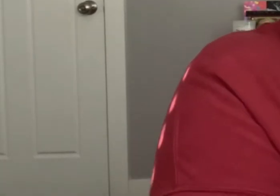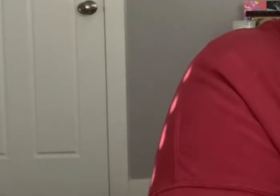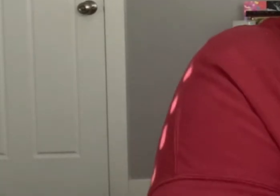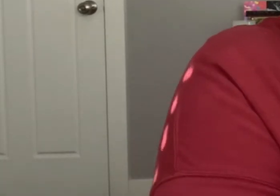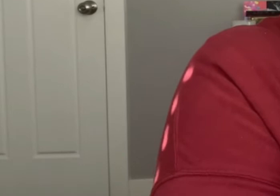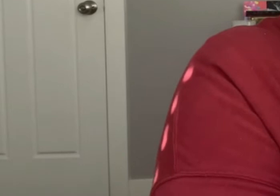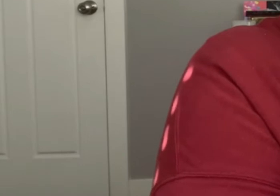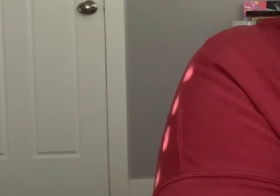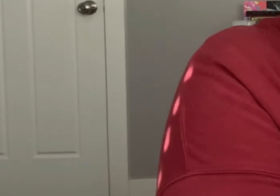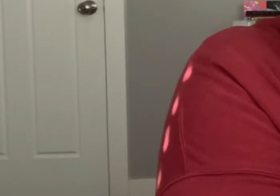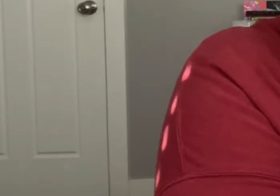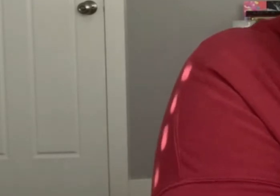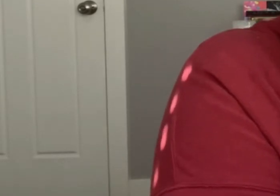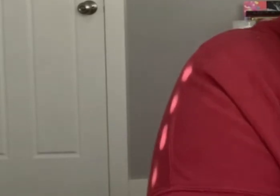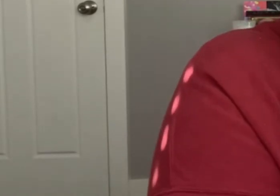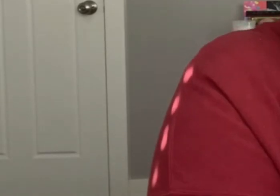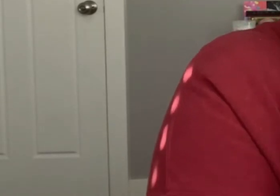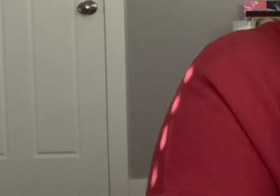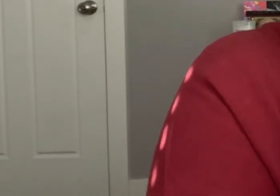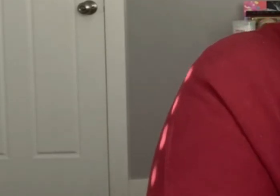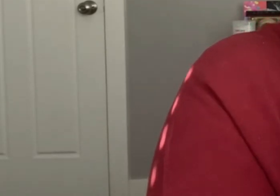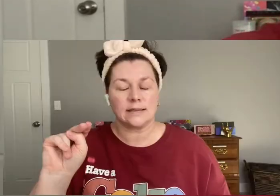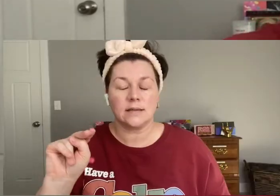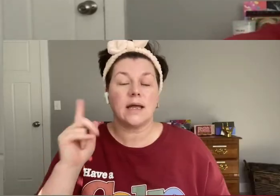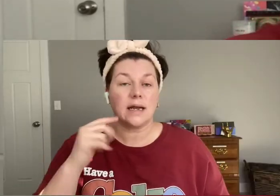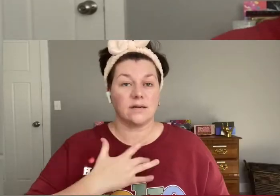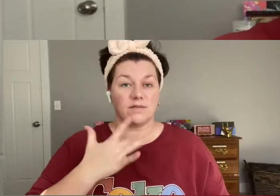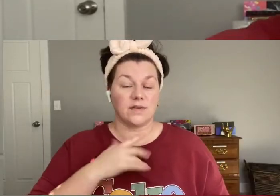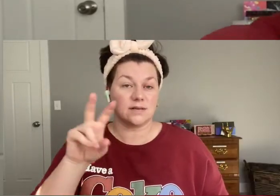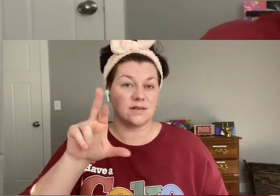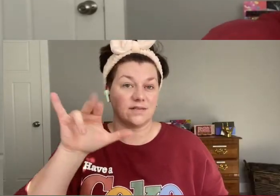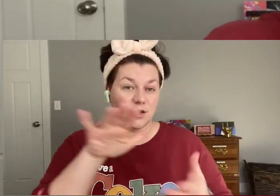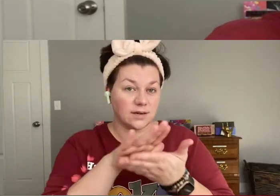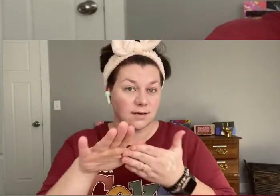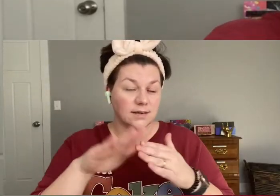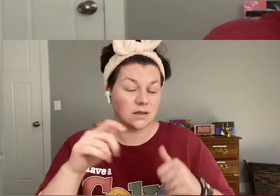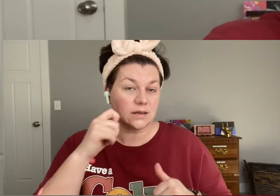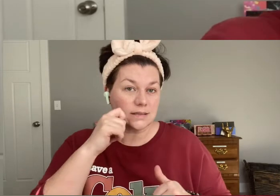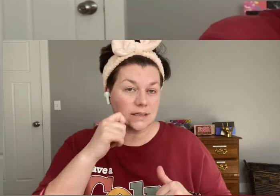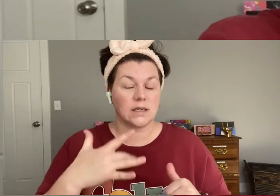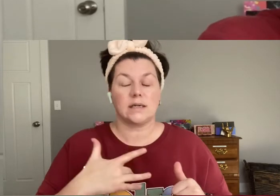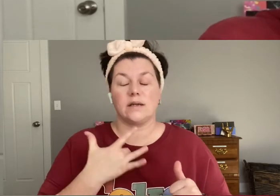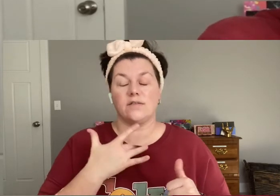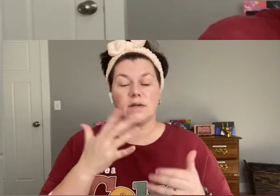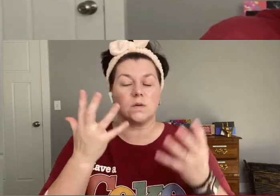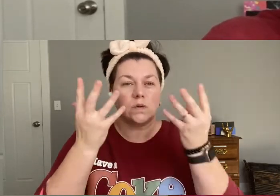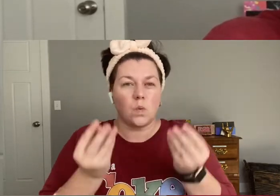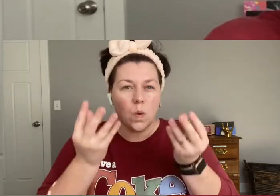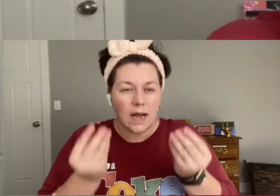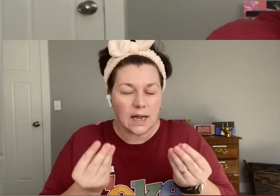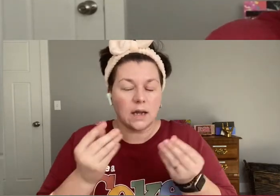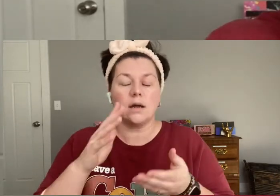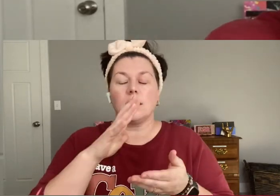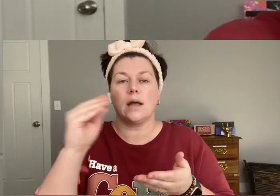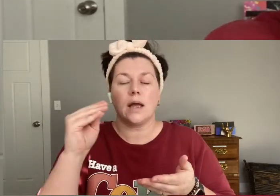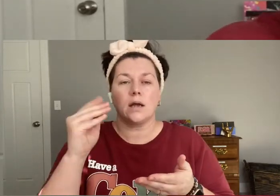necessarily like a, this isn't gonna make any sense. It doesn't smell like a smell. That's not right. It smells like makeup,